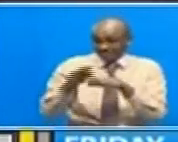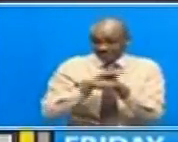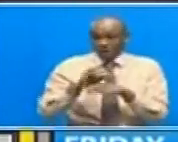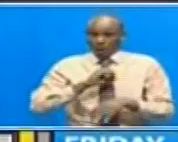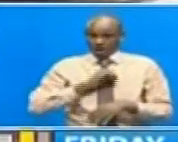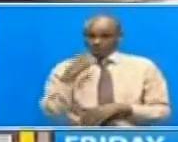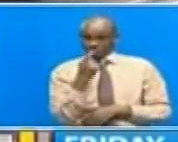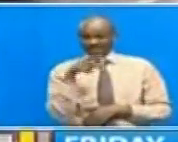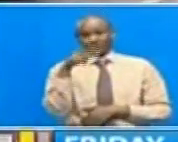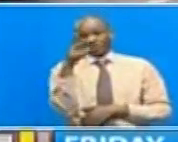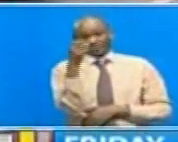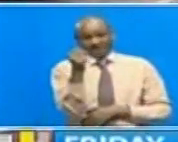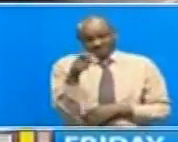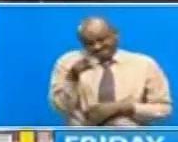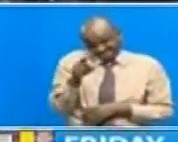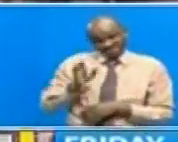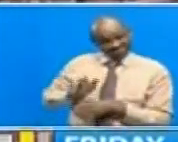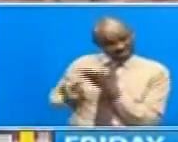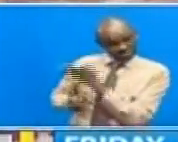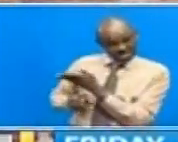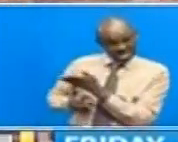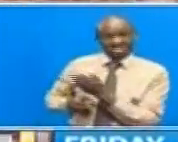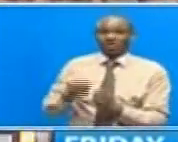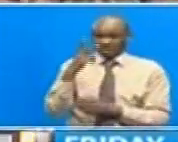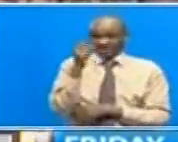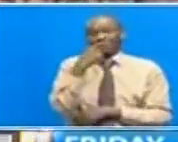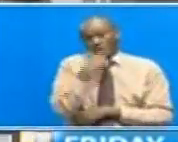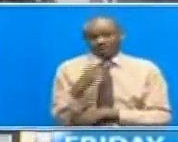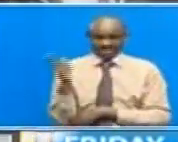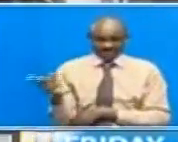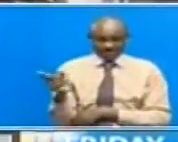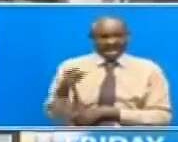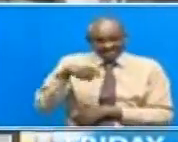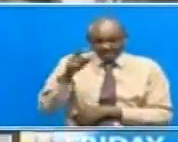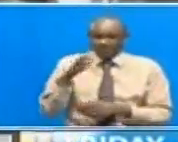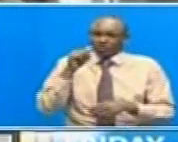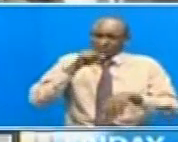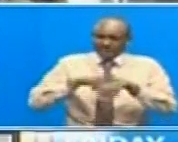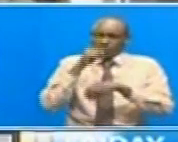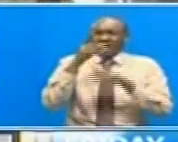owner, 25-year-old Achol Deng, leads by example. She's been here since